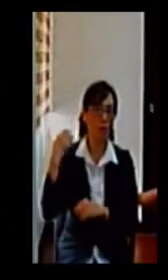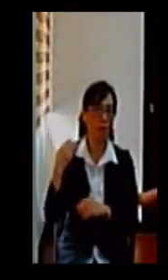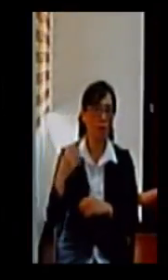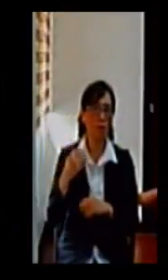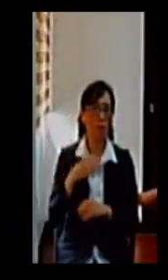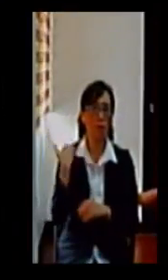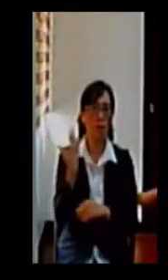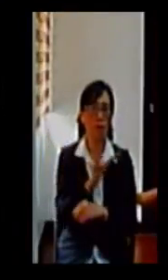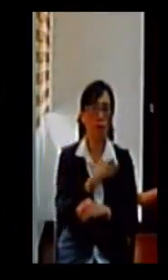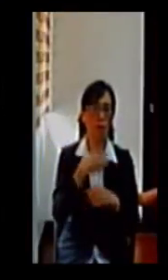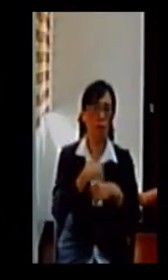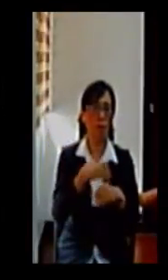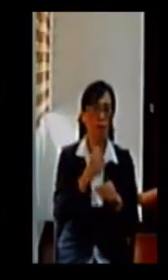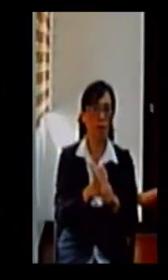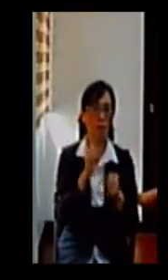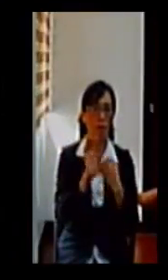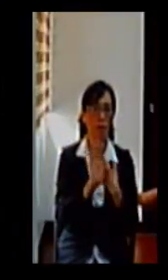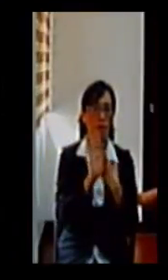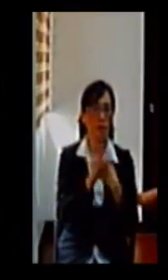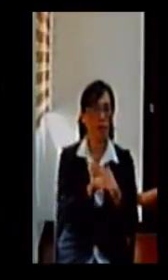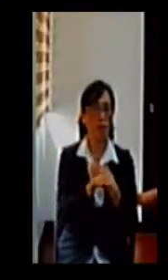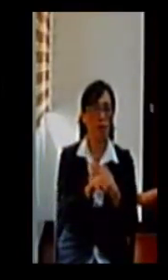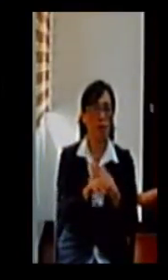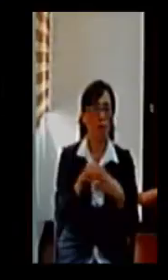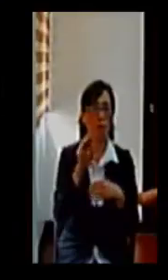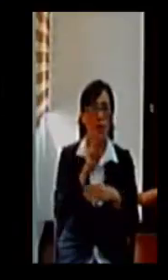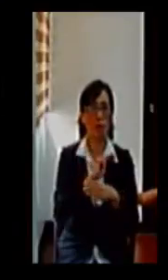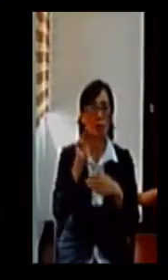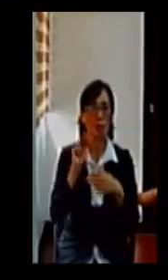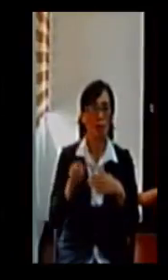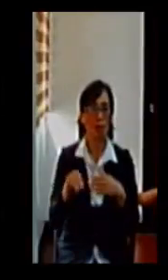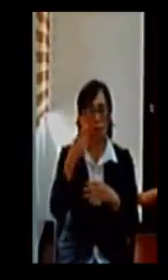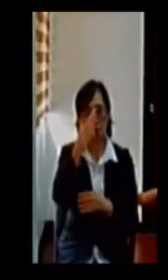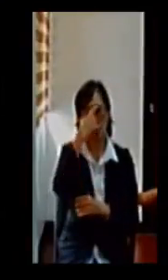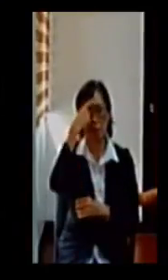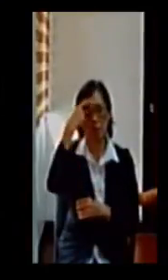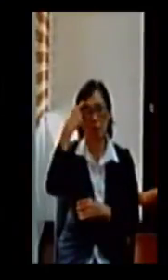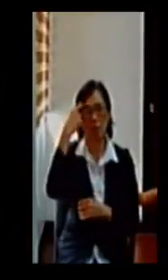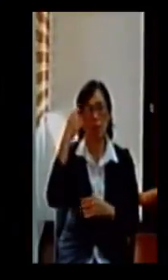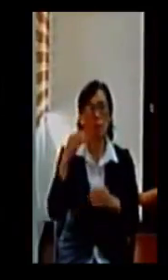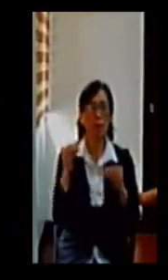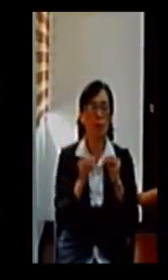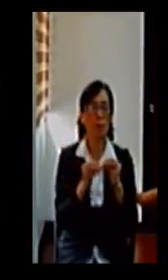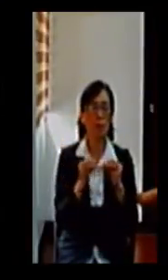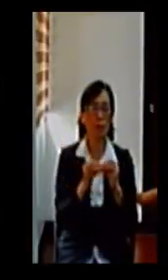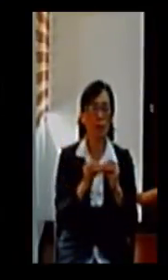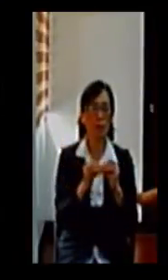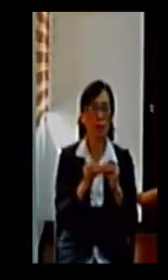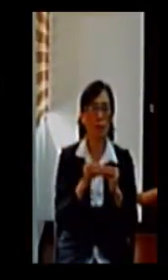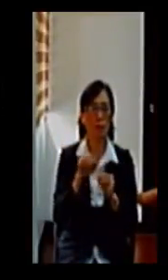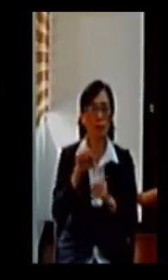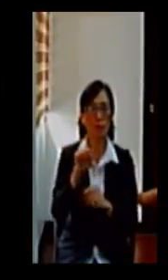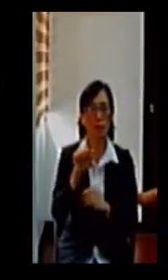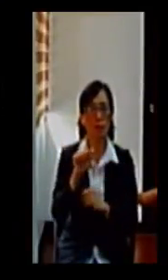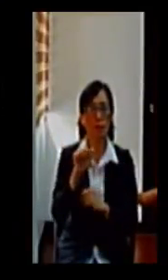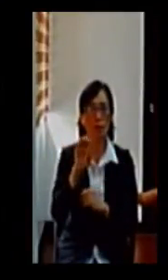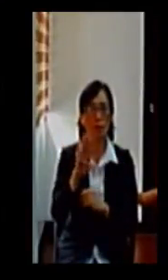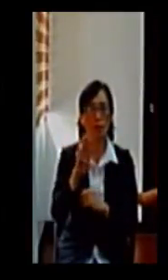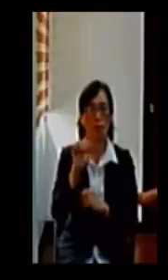we almost did not make it back to Manila, because most of Sablayan was